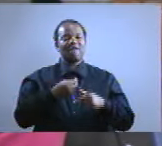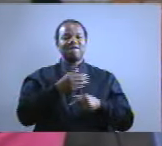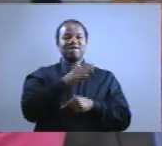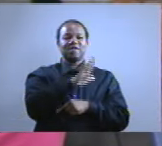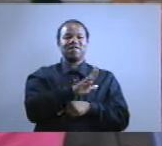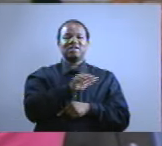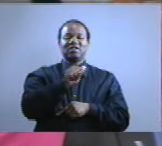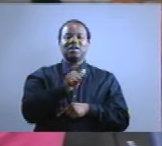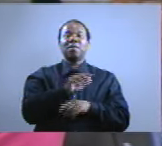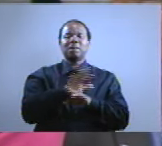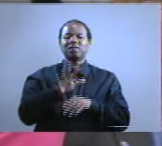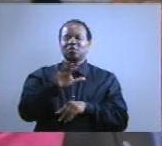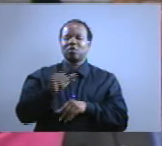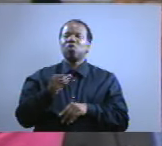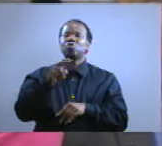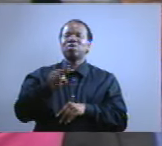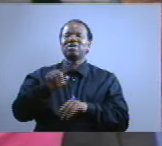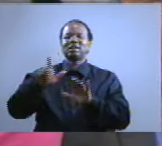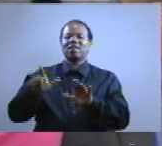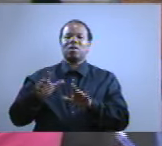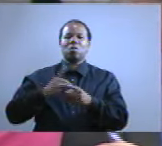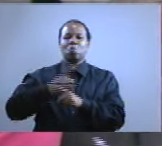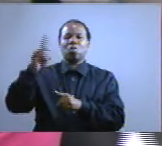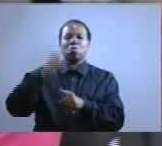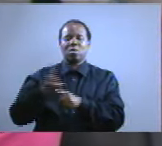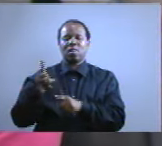grabs. Recognizes that